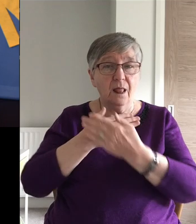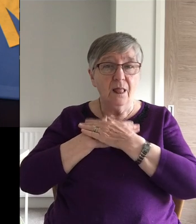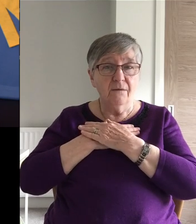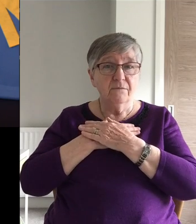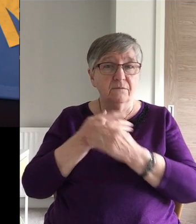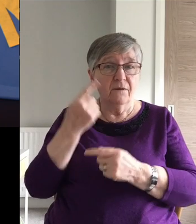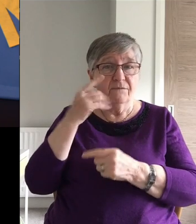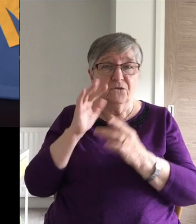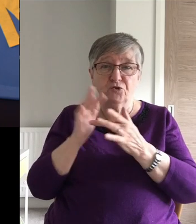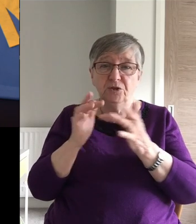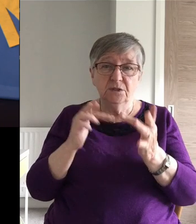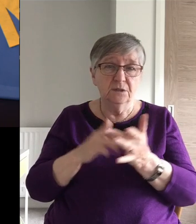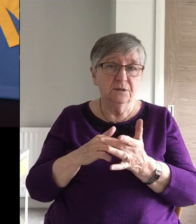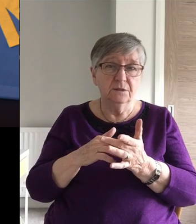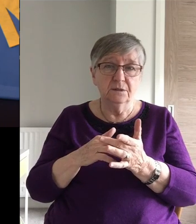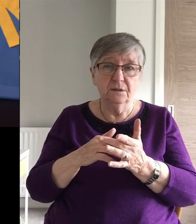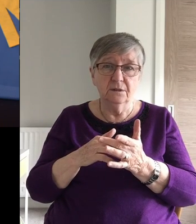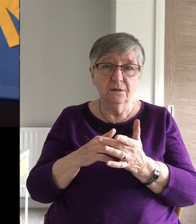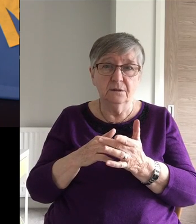And love for Jesus,